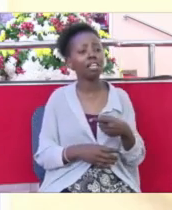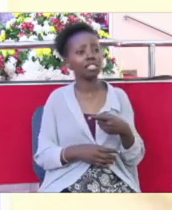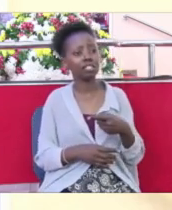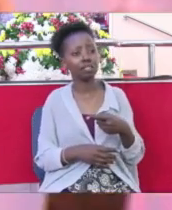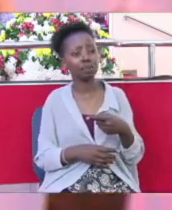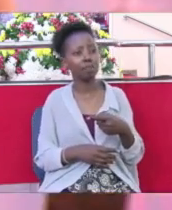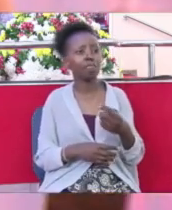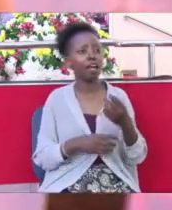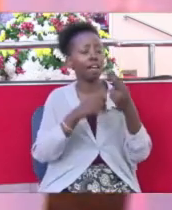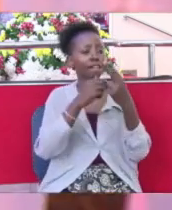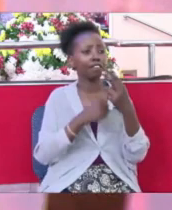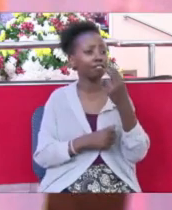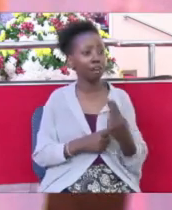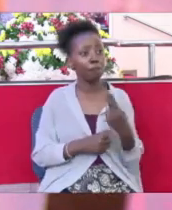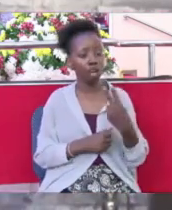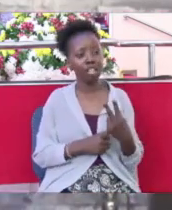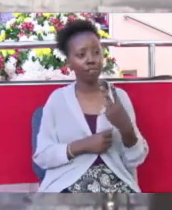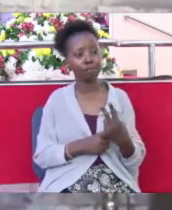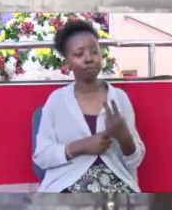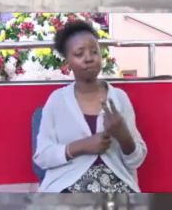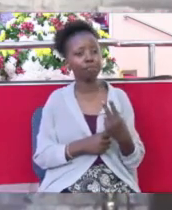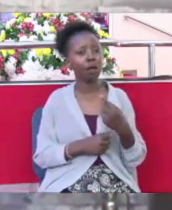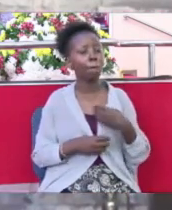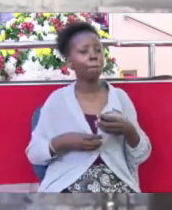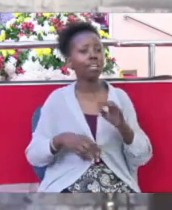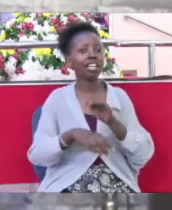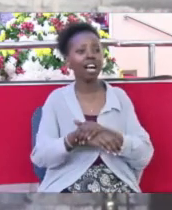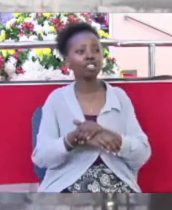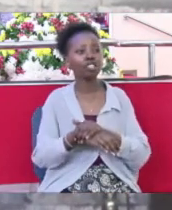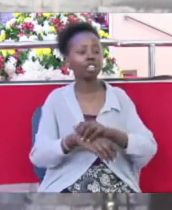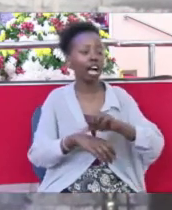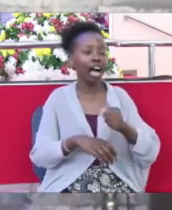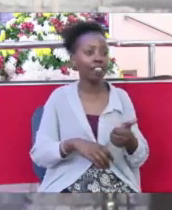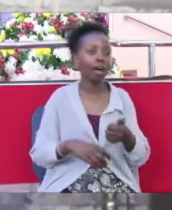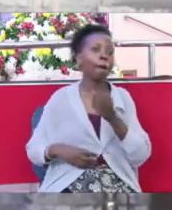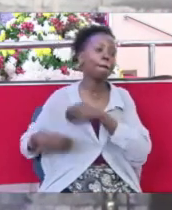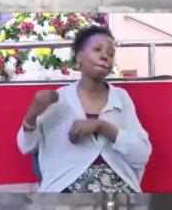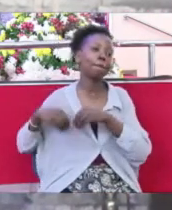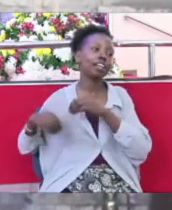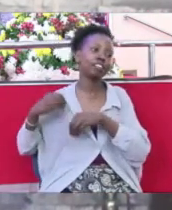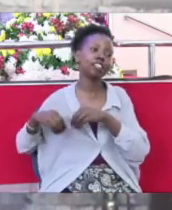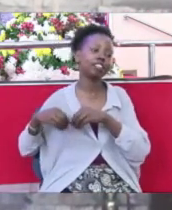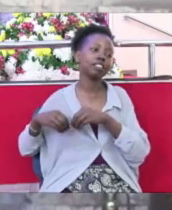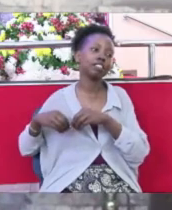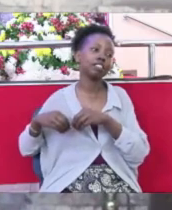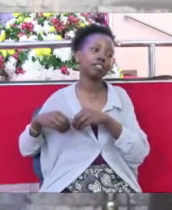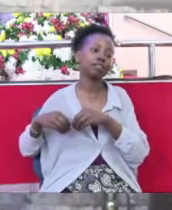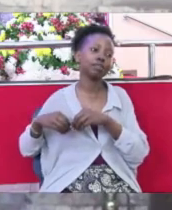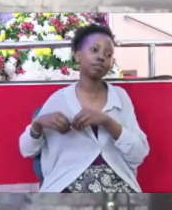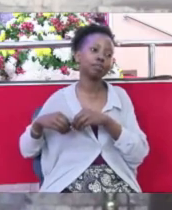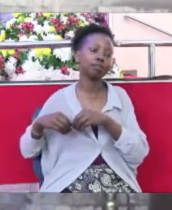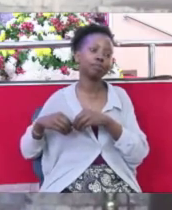of February, mwezi wa Februari, I was given another promotion. Nikapewa cheti